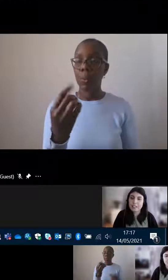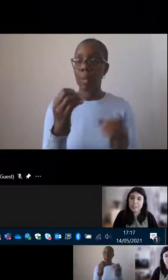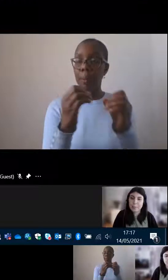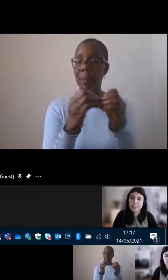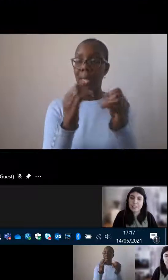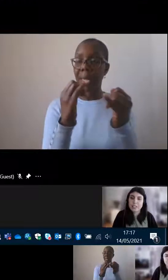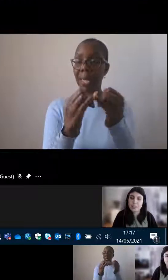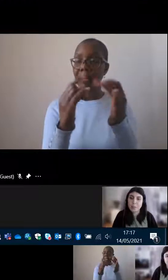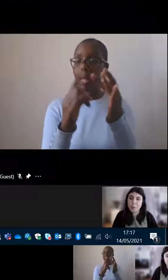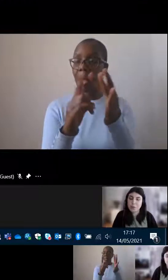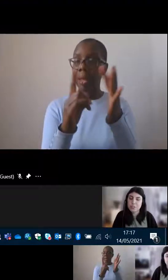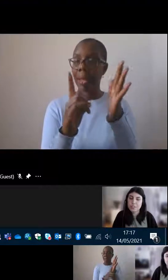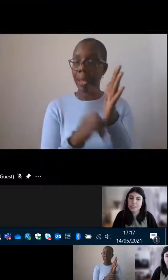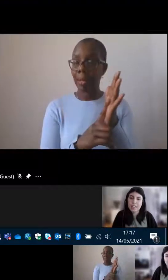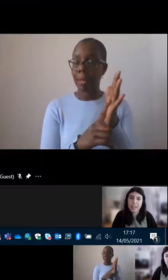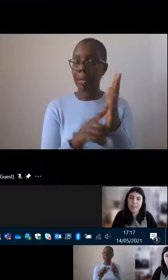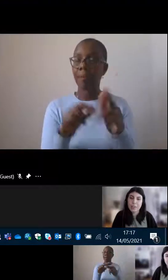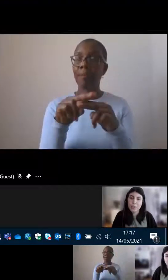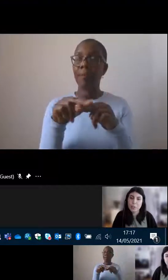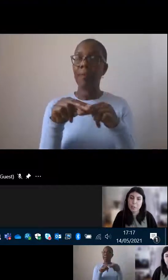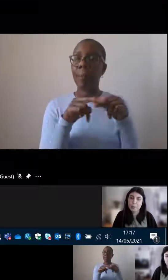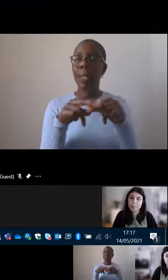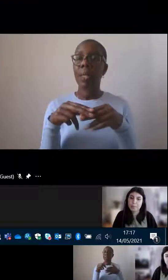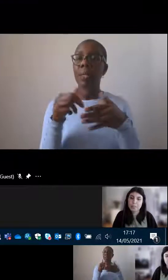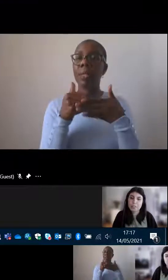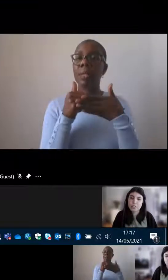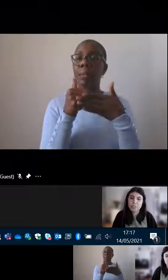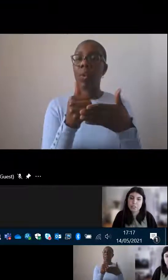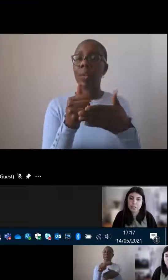BSIL Family Support at